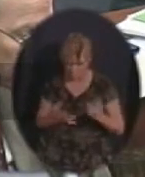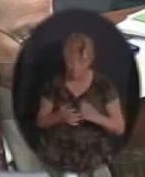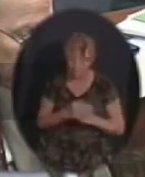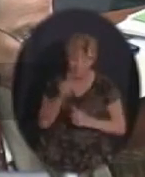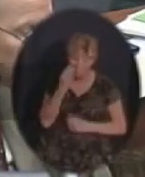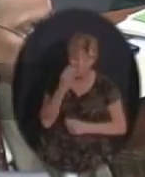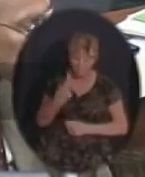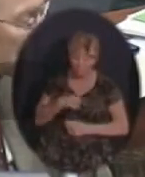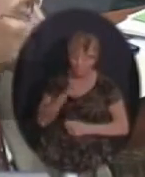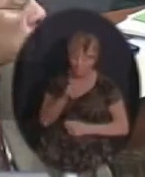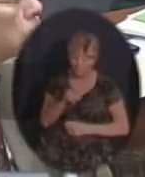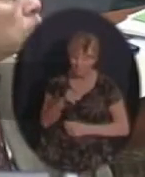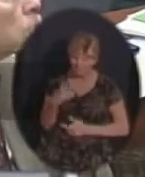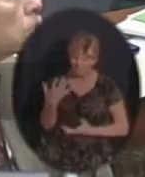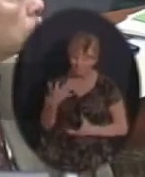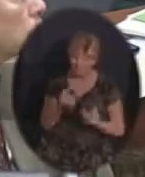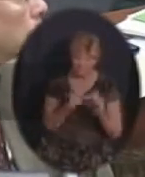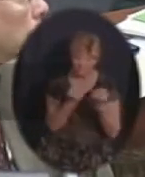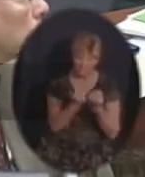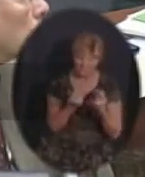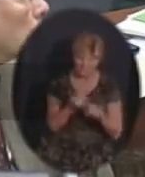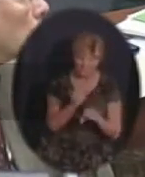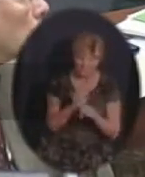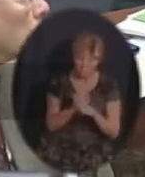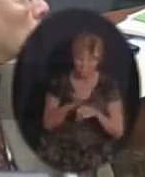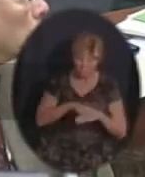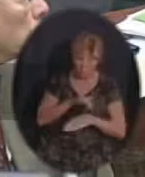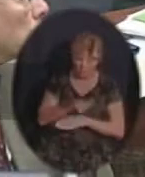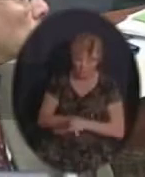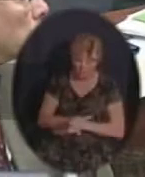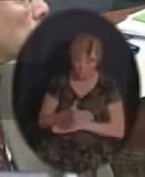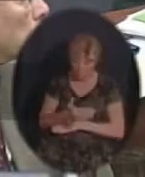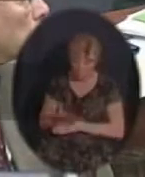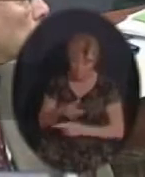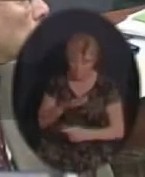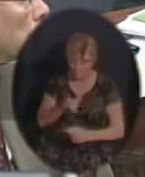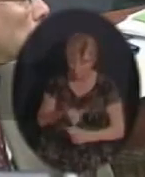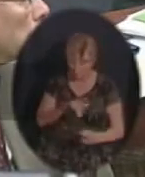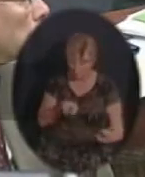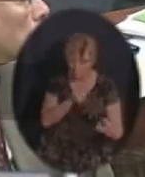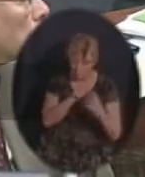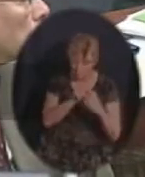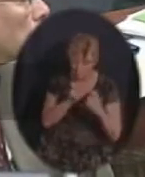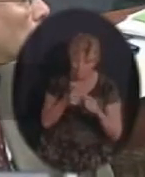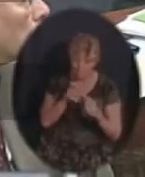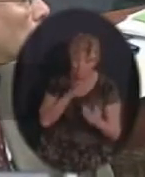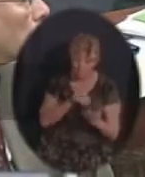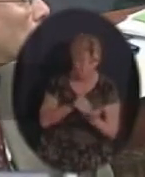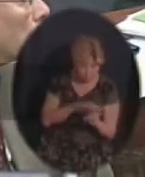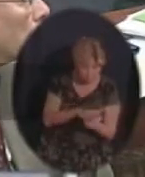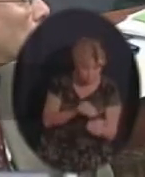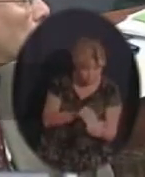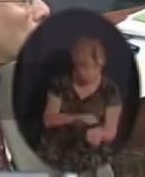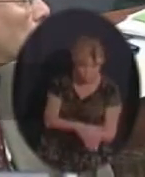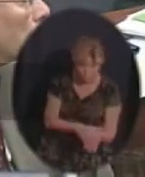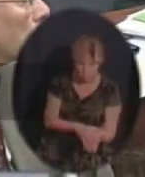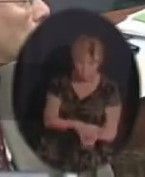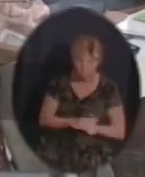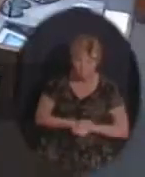who have chosen not to participate? We have to put some final details to a lot of that, and we're ready for that work.